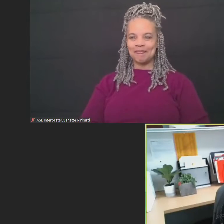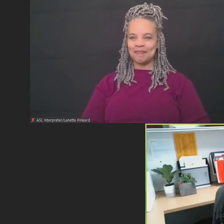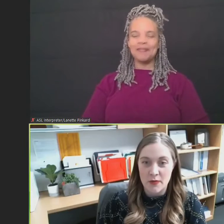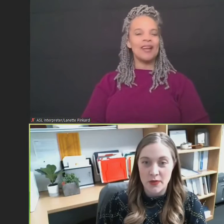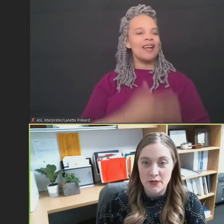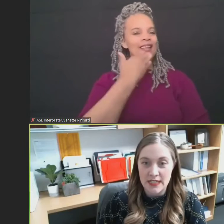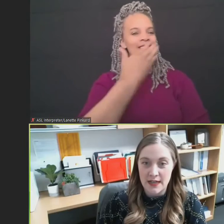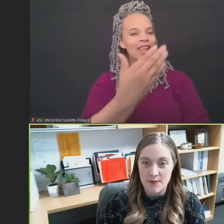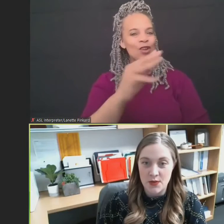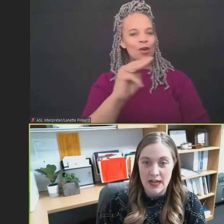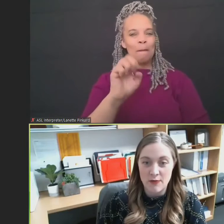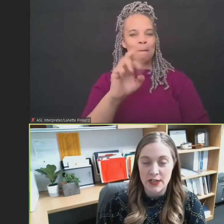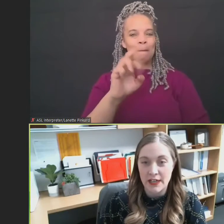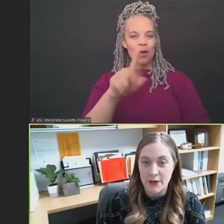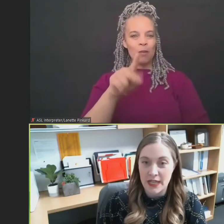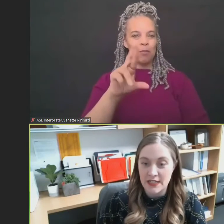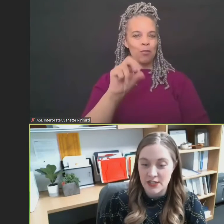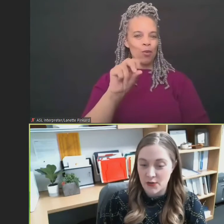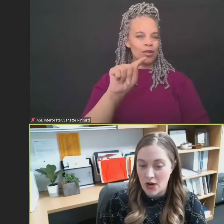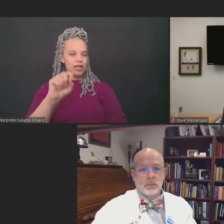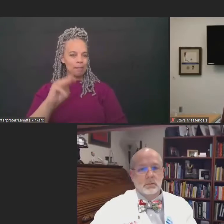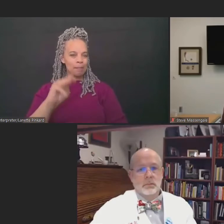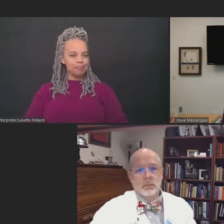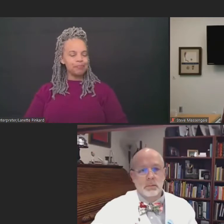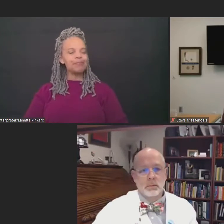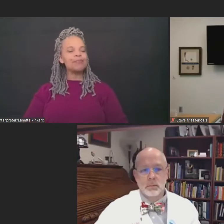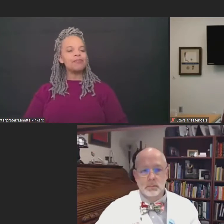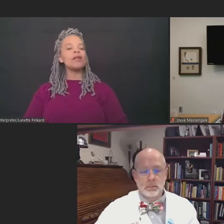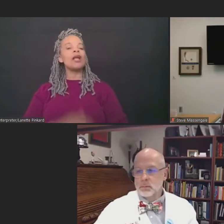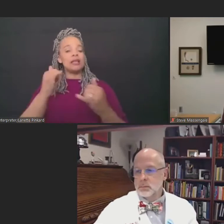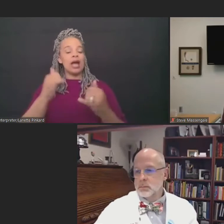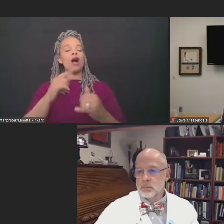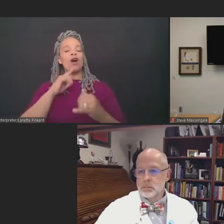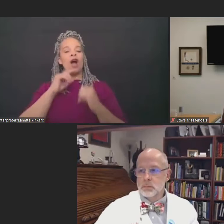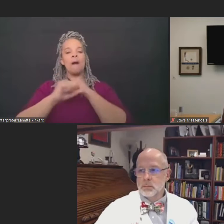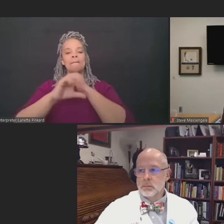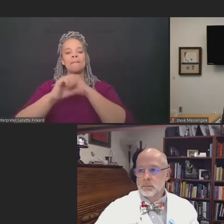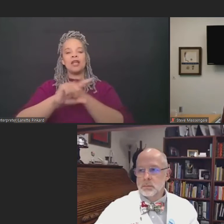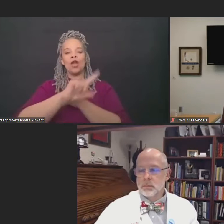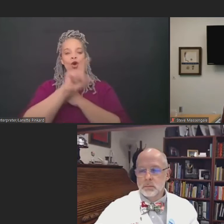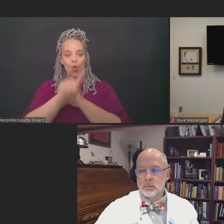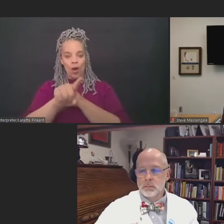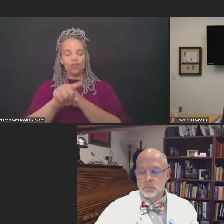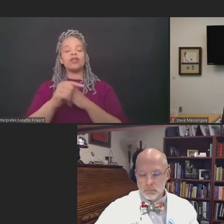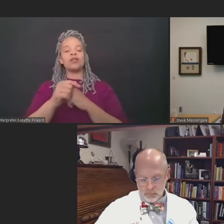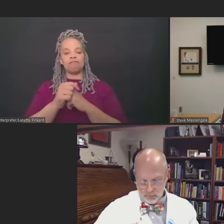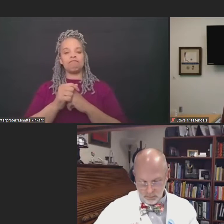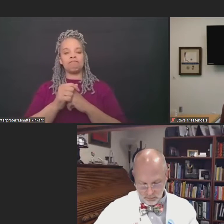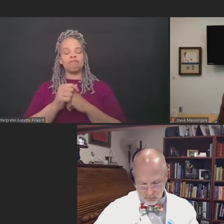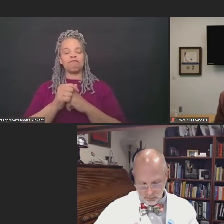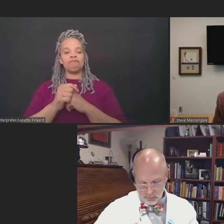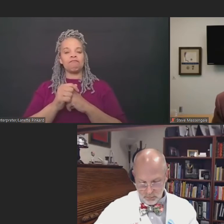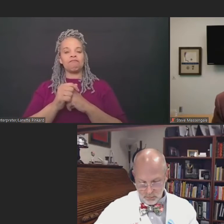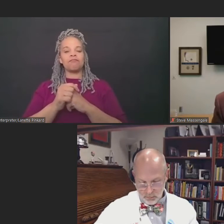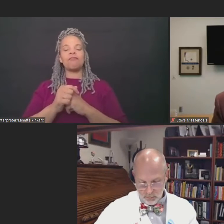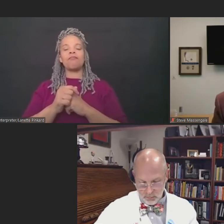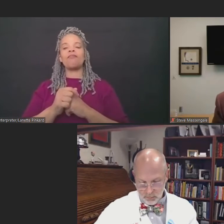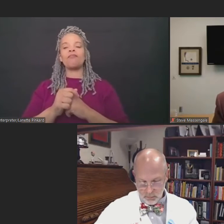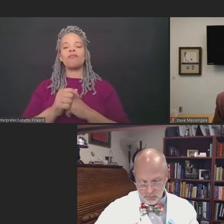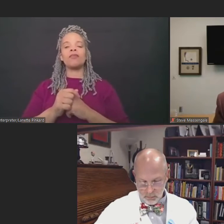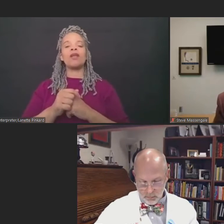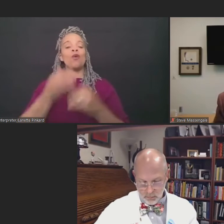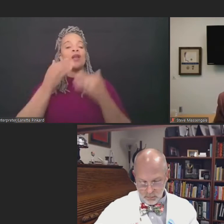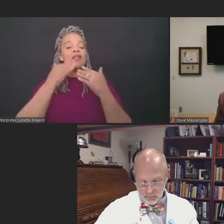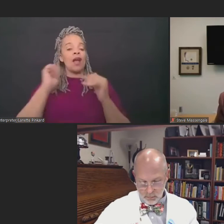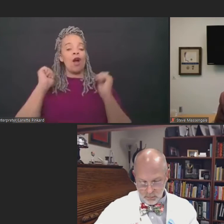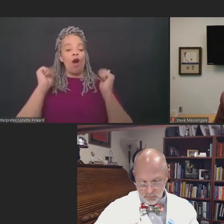Thank you, Mayor Pro Tem. Now we're going to go into our media question portion of the press conference. I want to thank all of